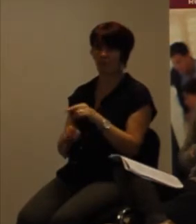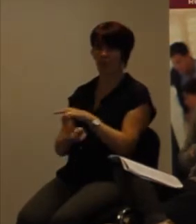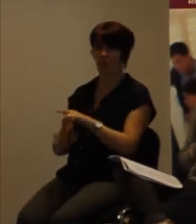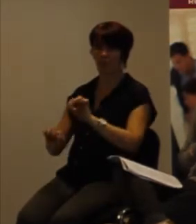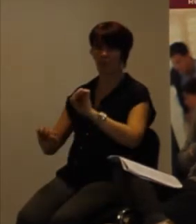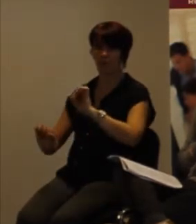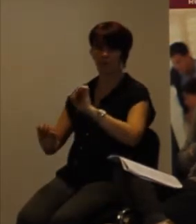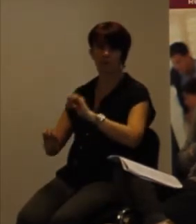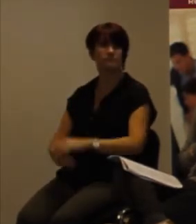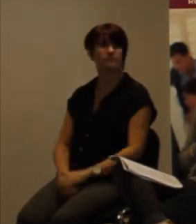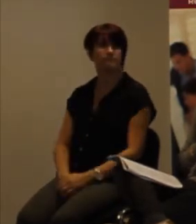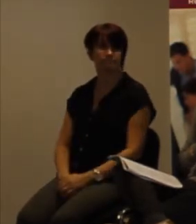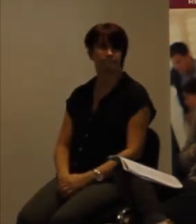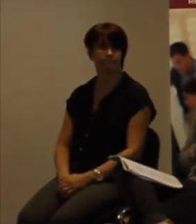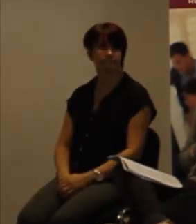on